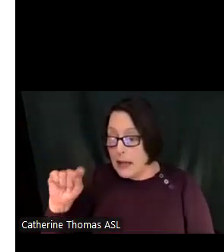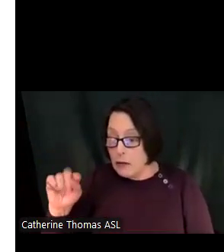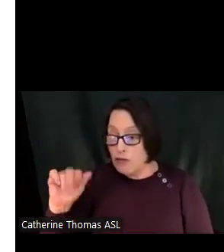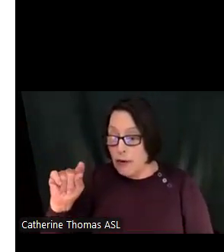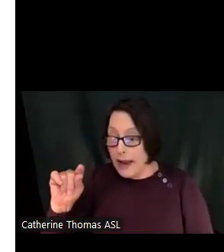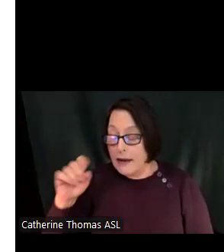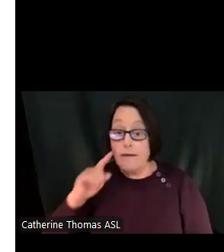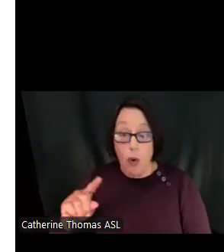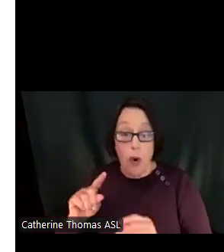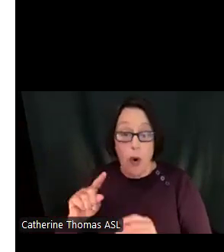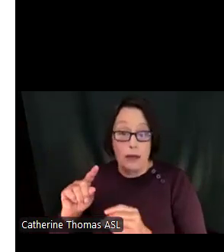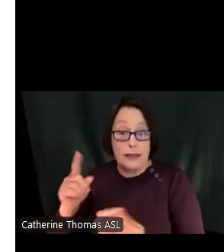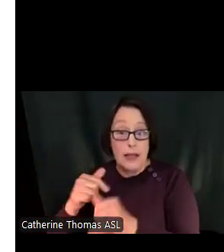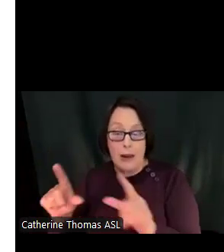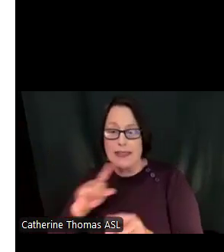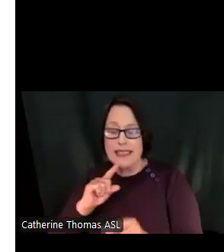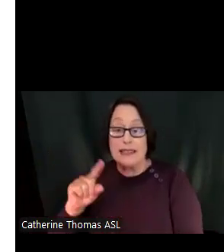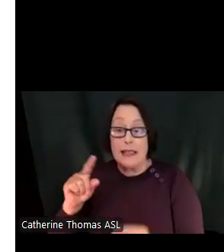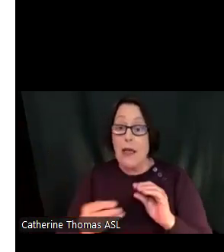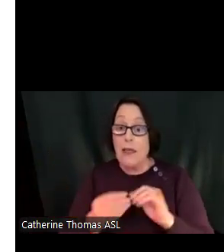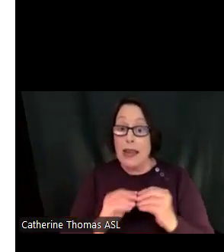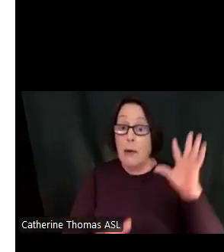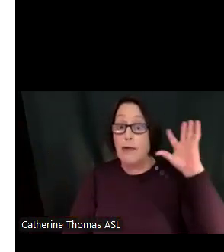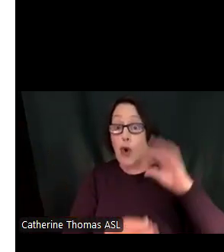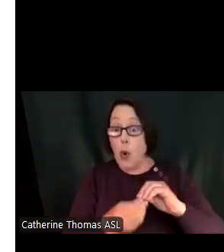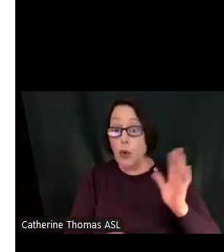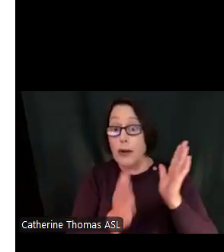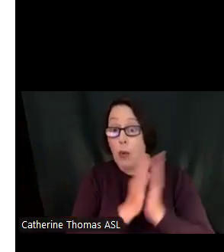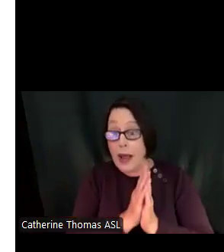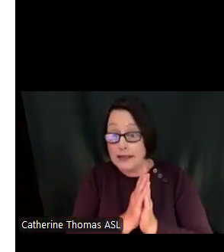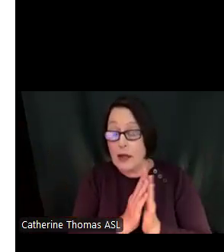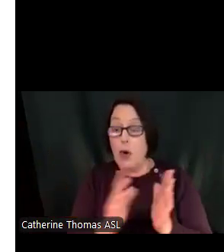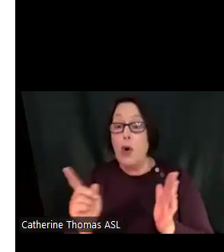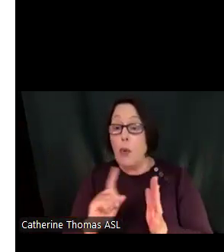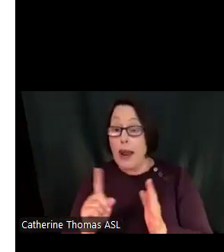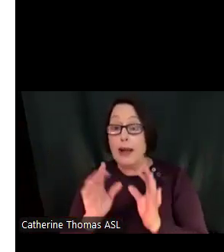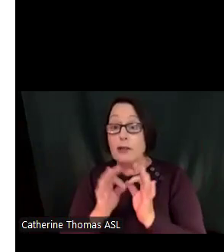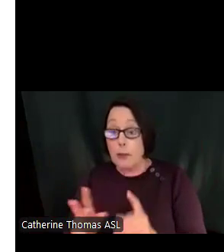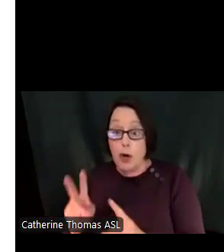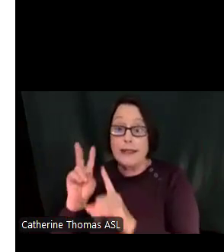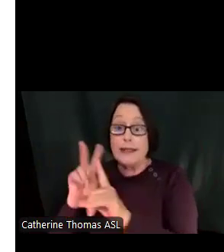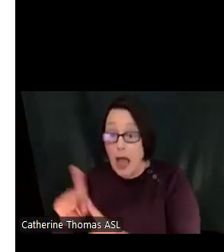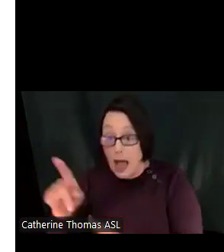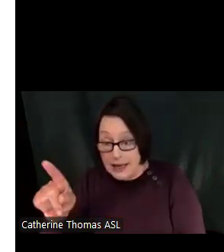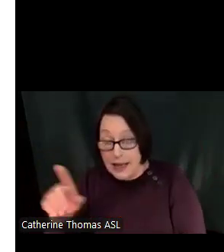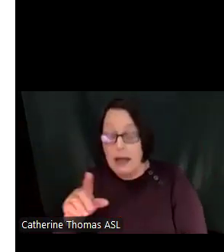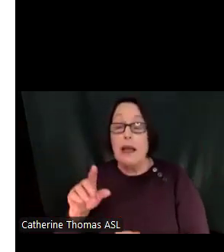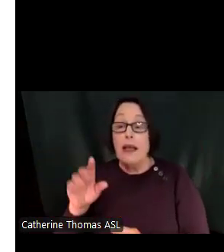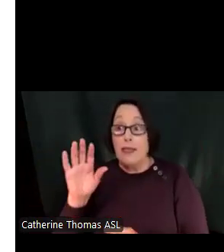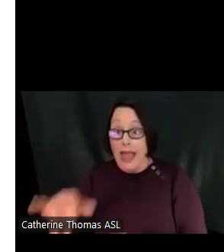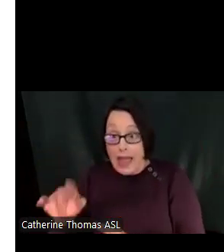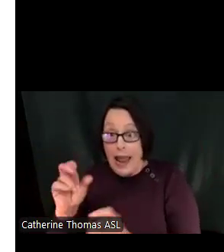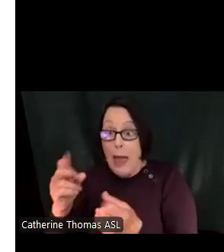the percentage of total service requests where an interpreter was assigned when compared to the total services